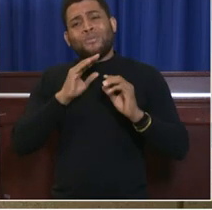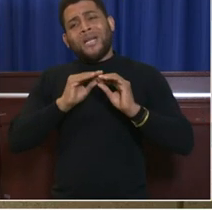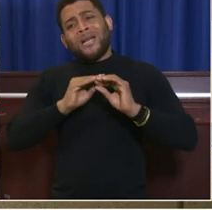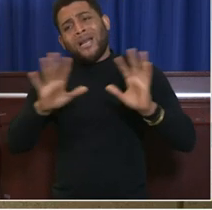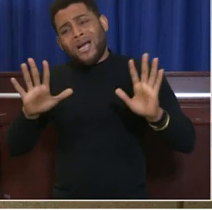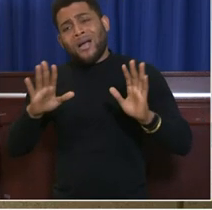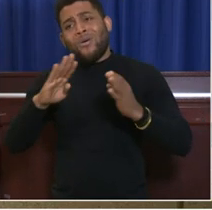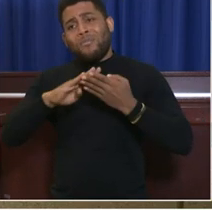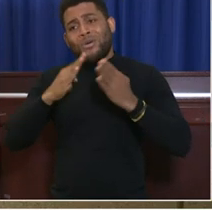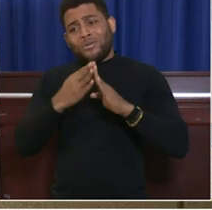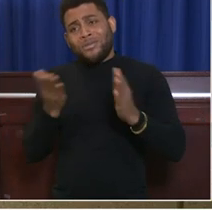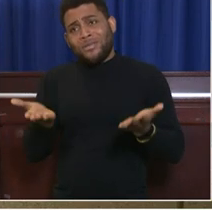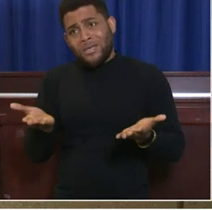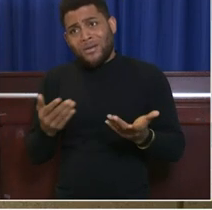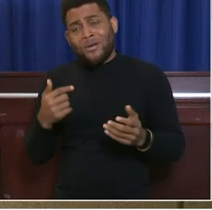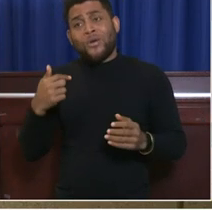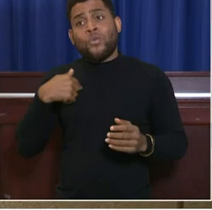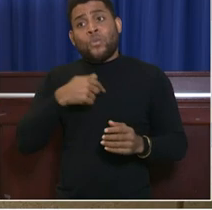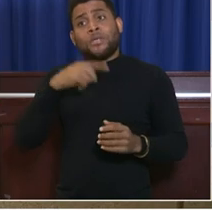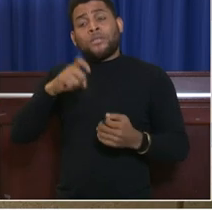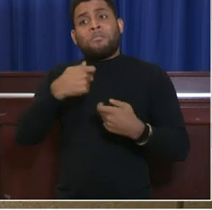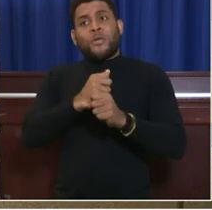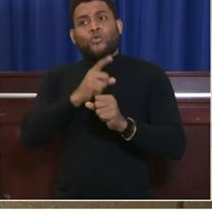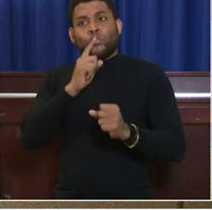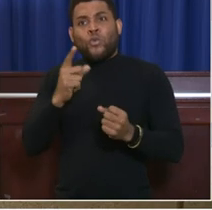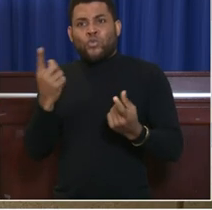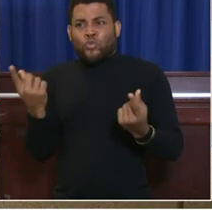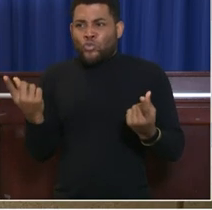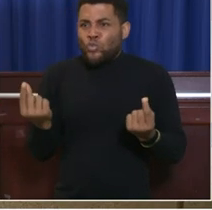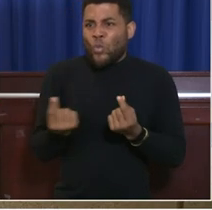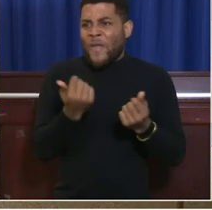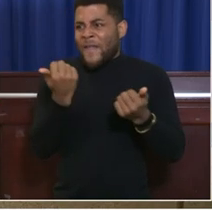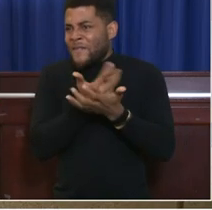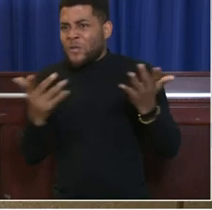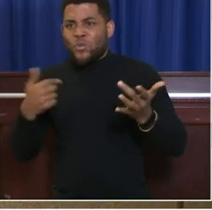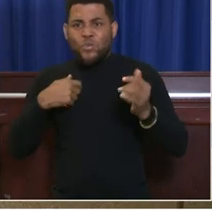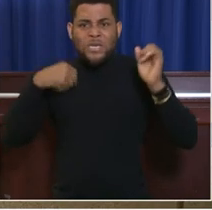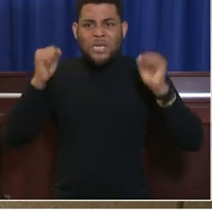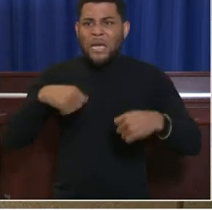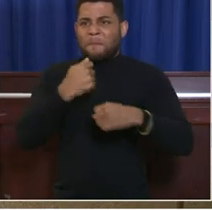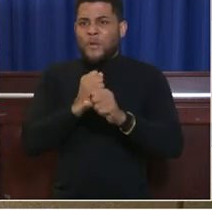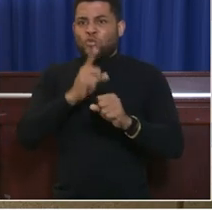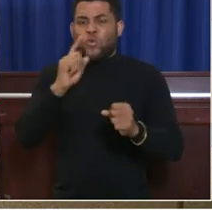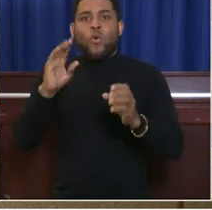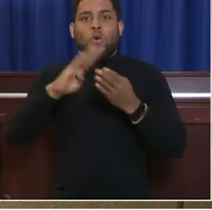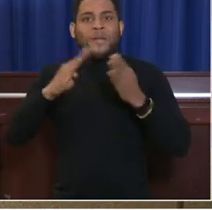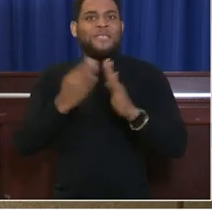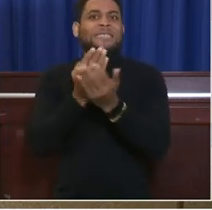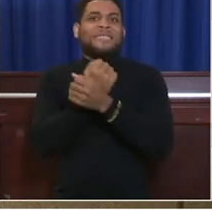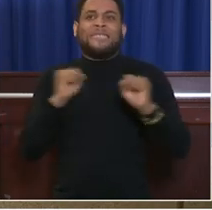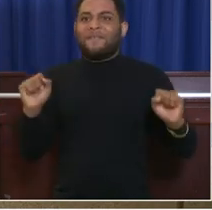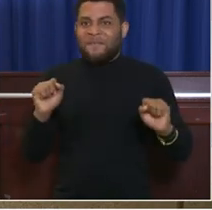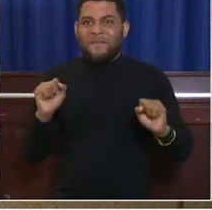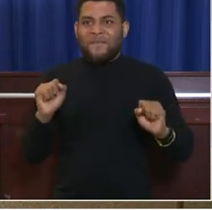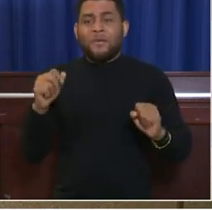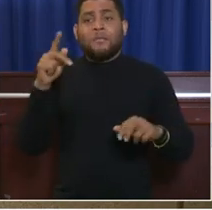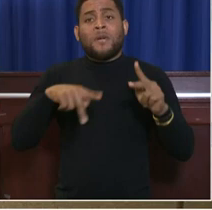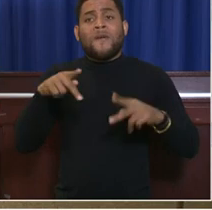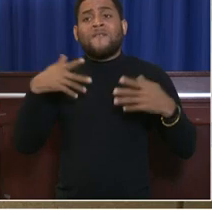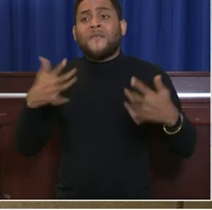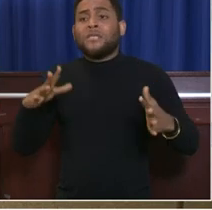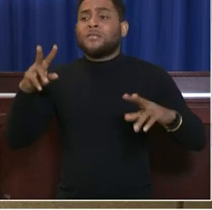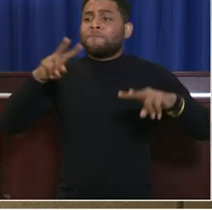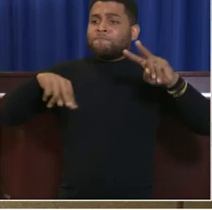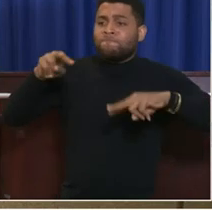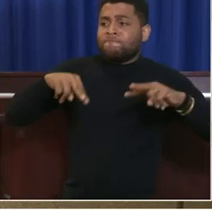everything that we can to make our community safer. And people who are under supervision because they've been accused of a crime and who are awaiting